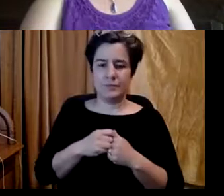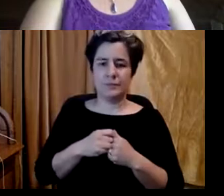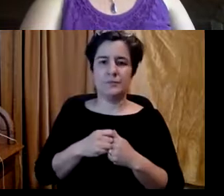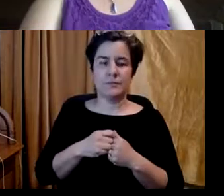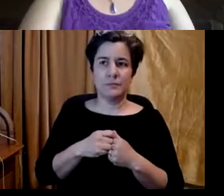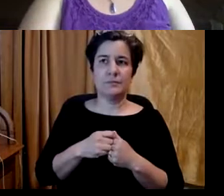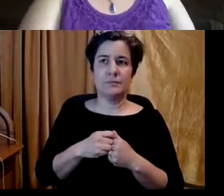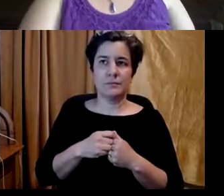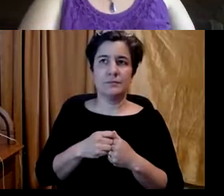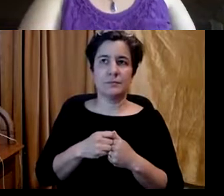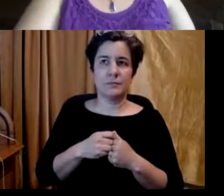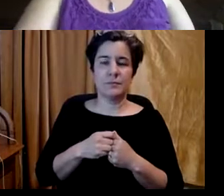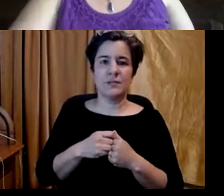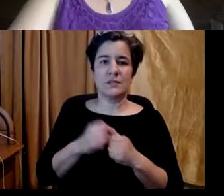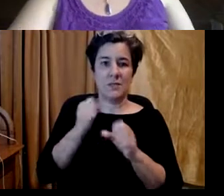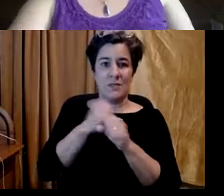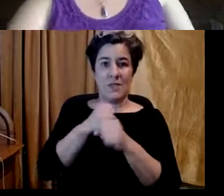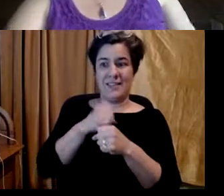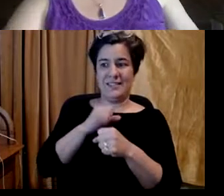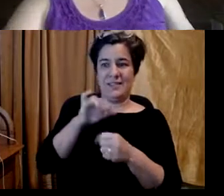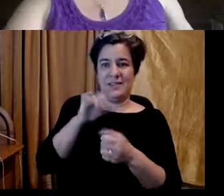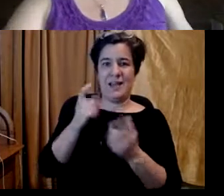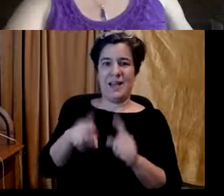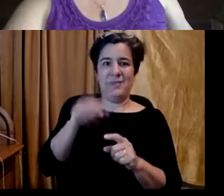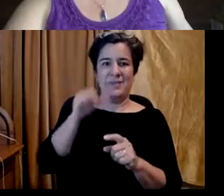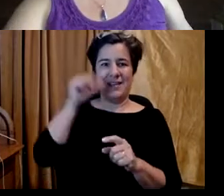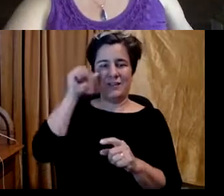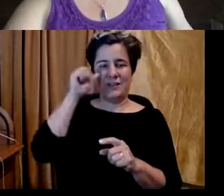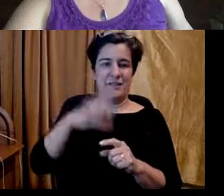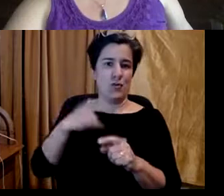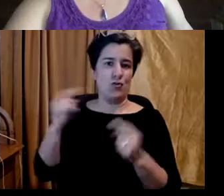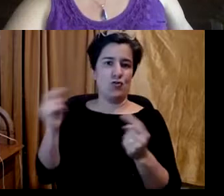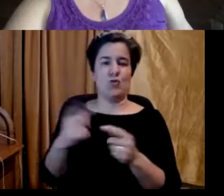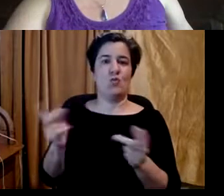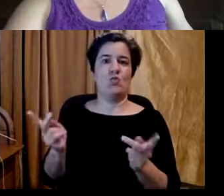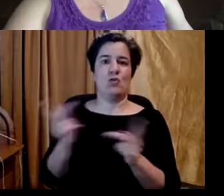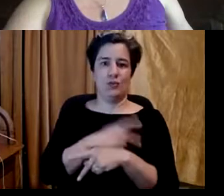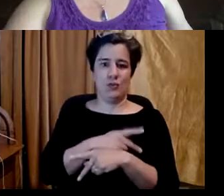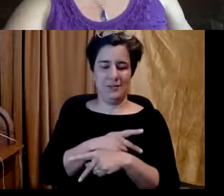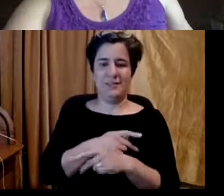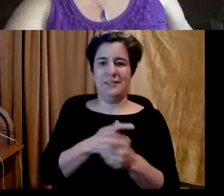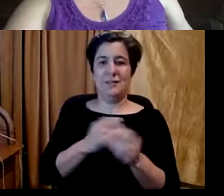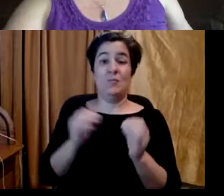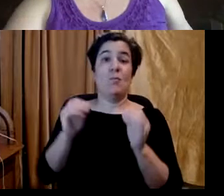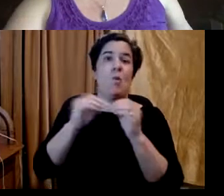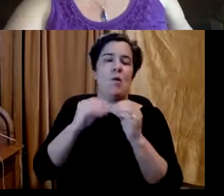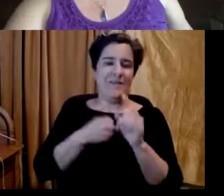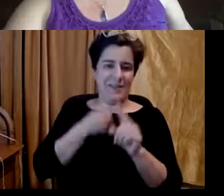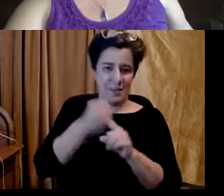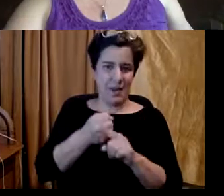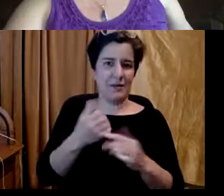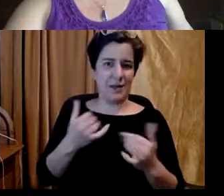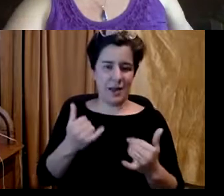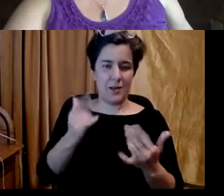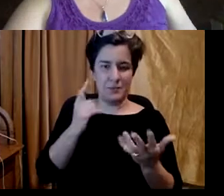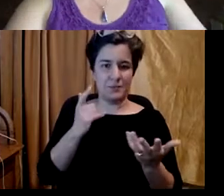which makes something like what happened to you yesterday punch even harder. Like it actually like makes more of an impact, because